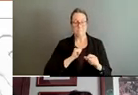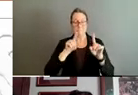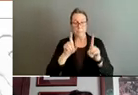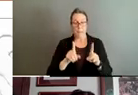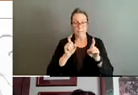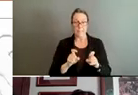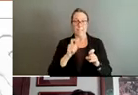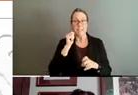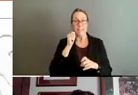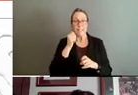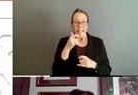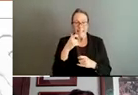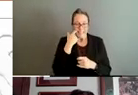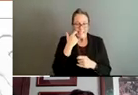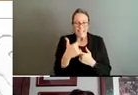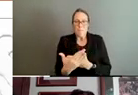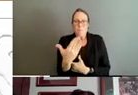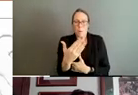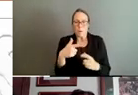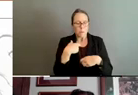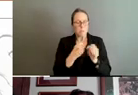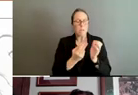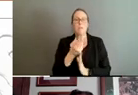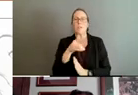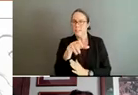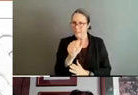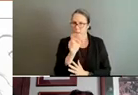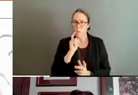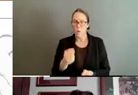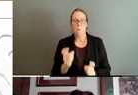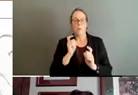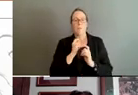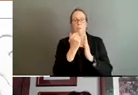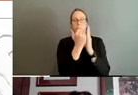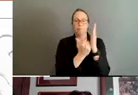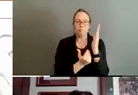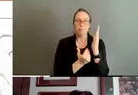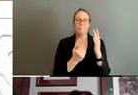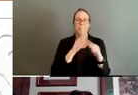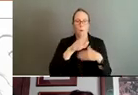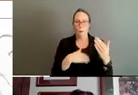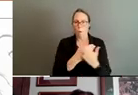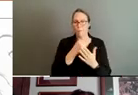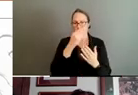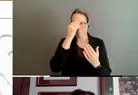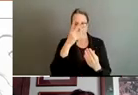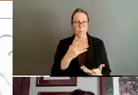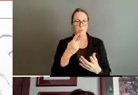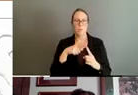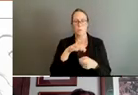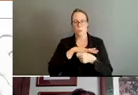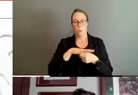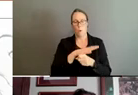out even just this morning to make sure that it provides me access and updates anytime.